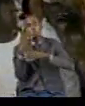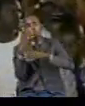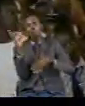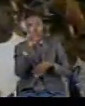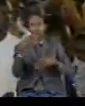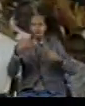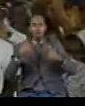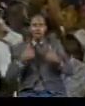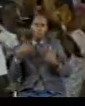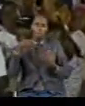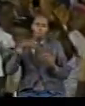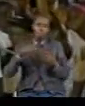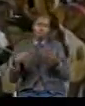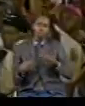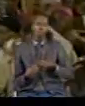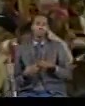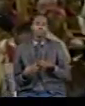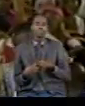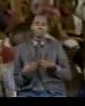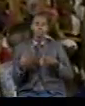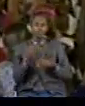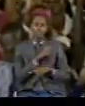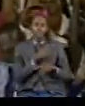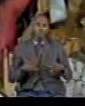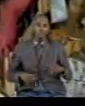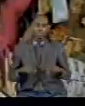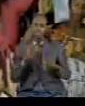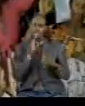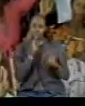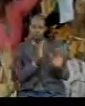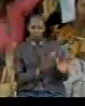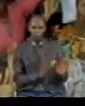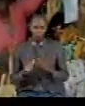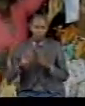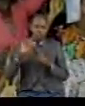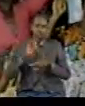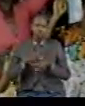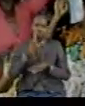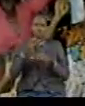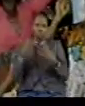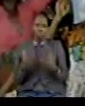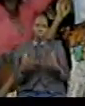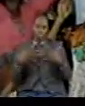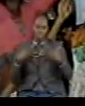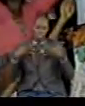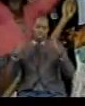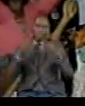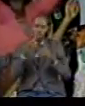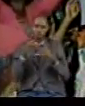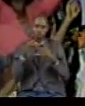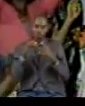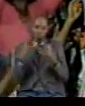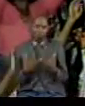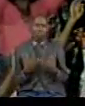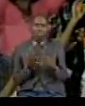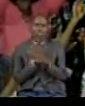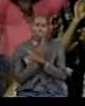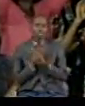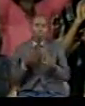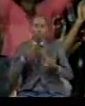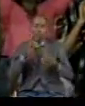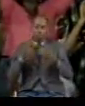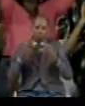The Lord is about to touch you right now. Heal you right now. Deliver you right